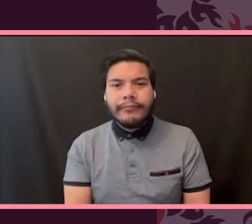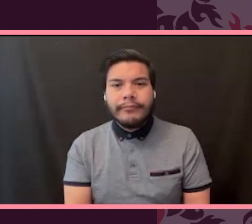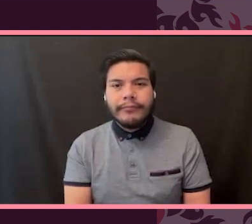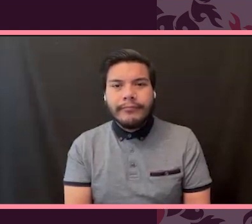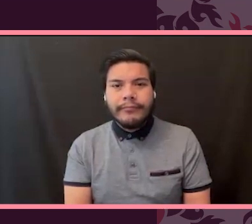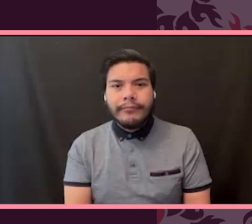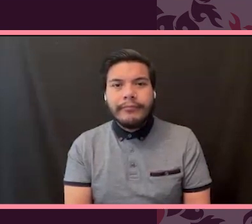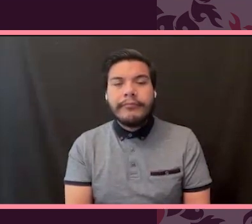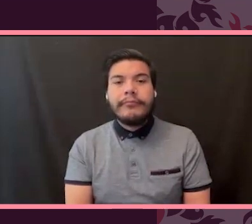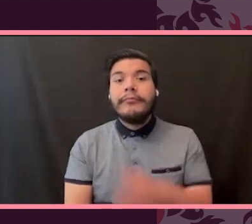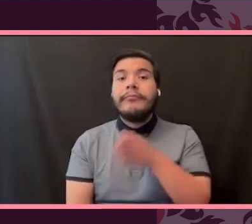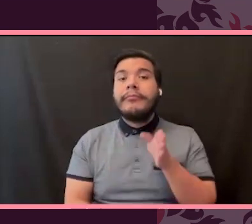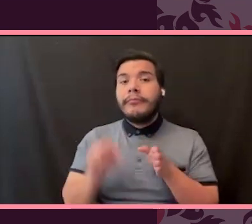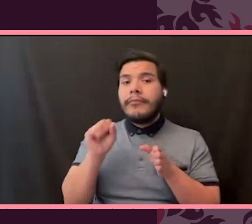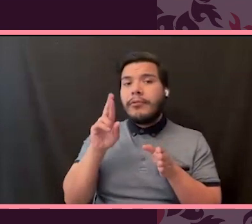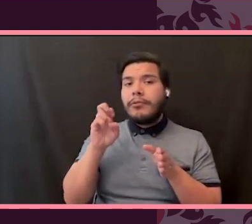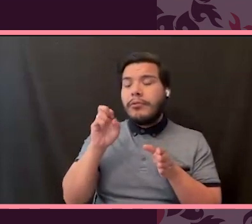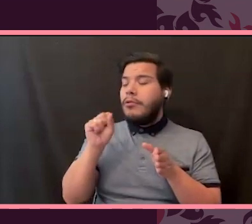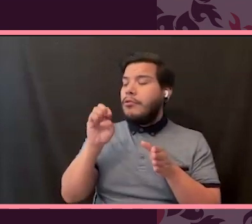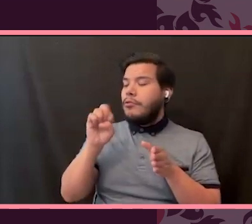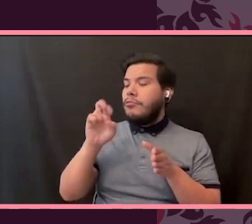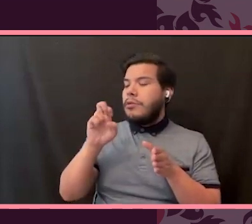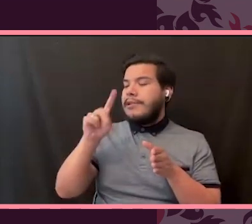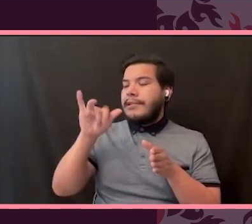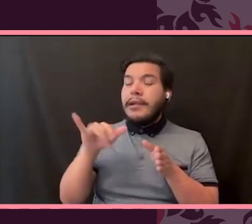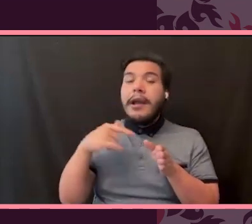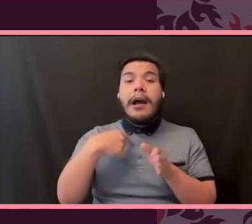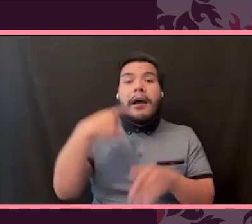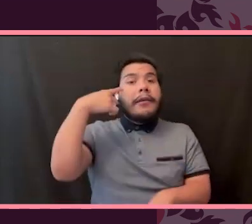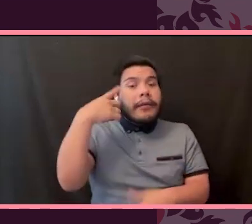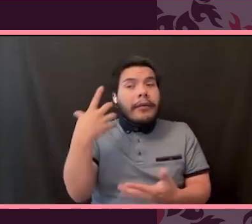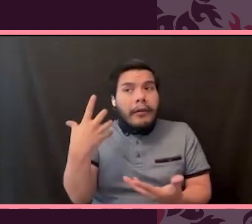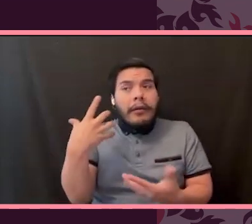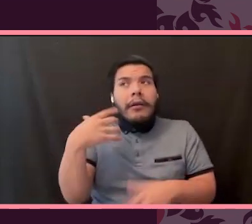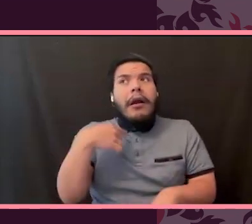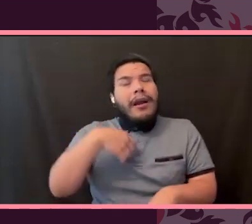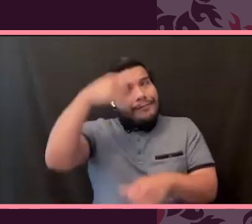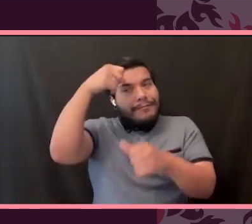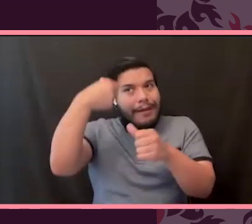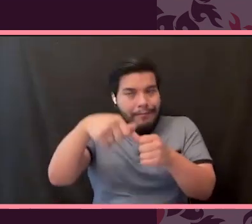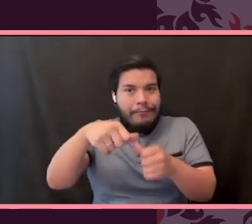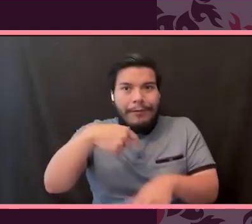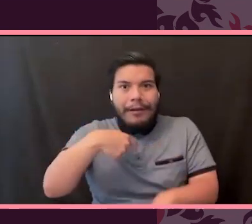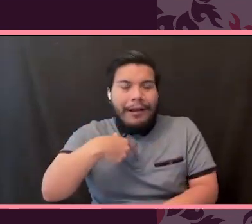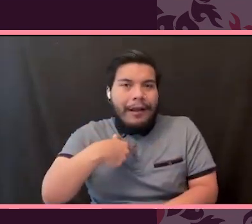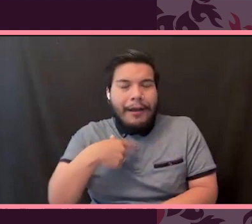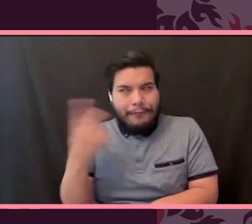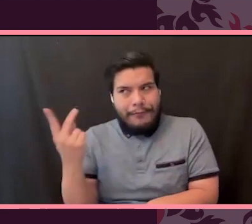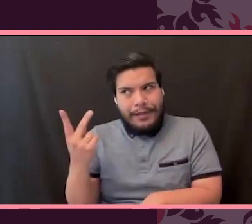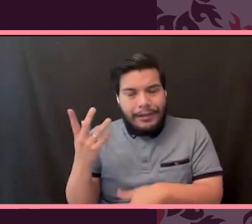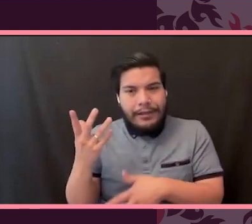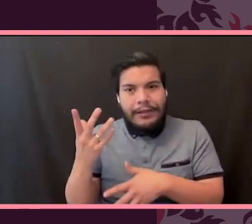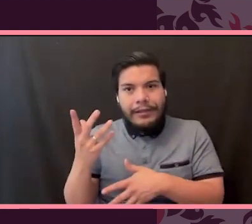I think that this is Serenity. I definitely remember doing that to you as well when you were